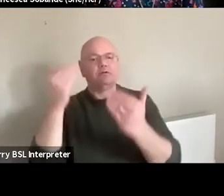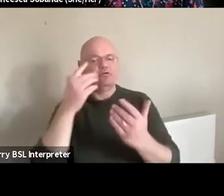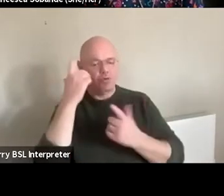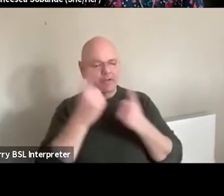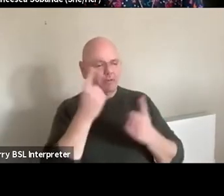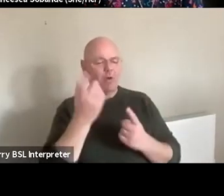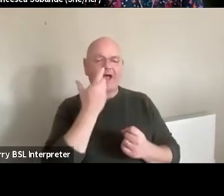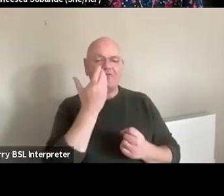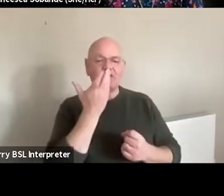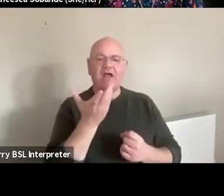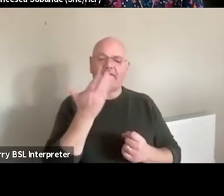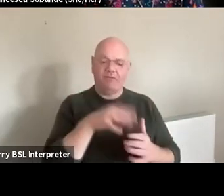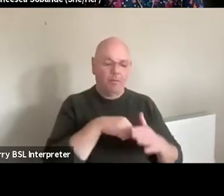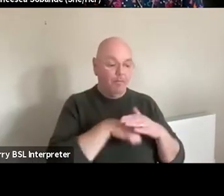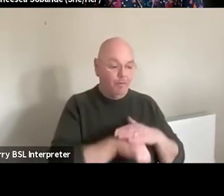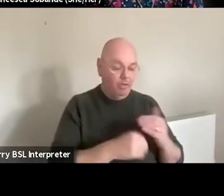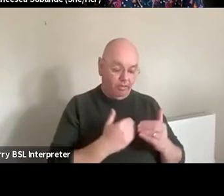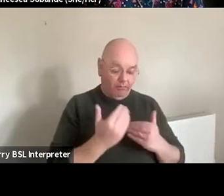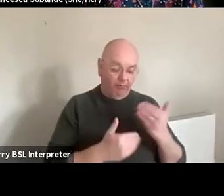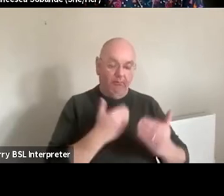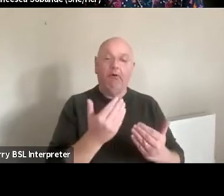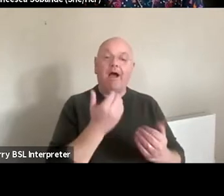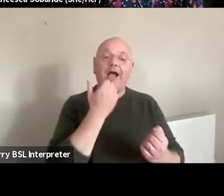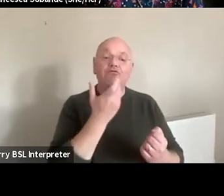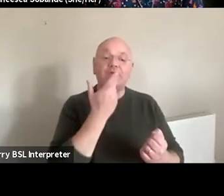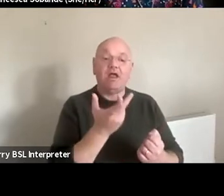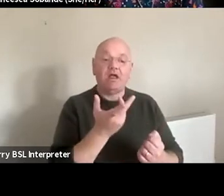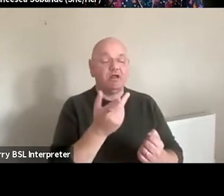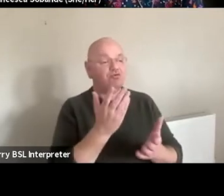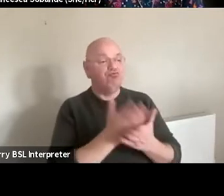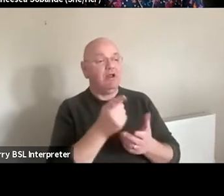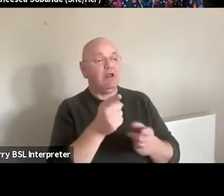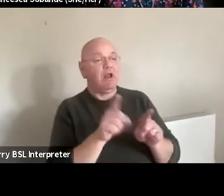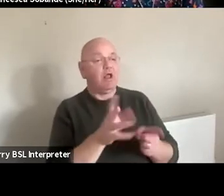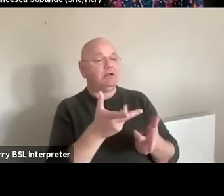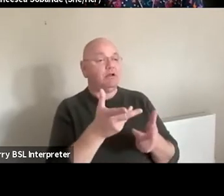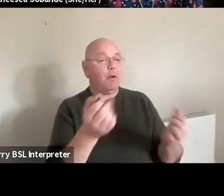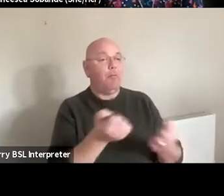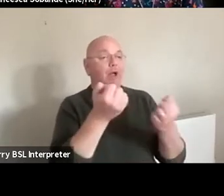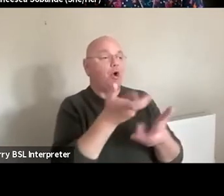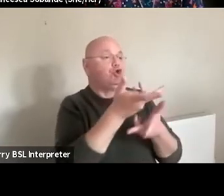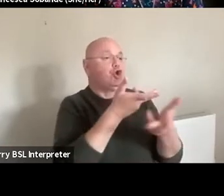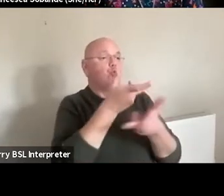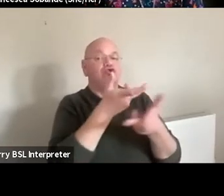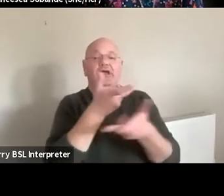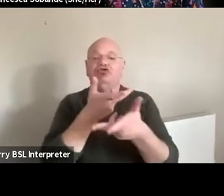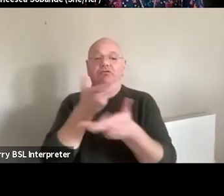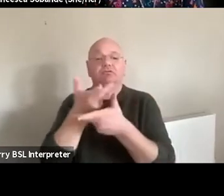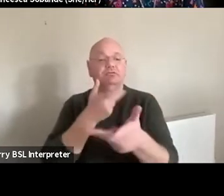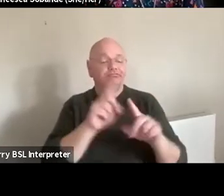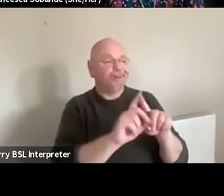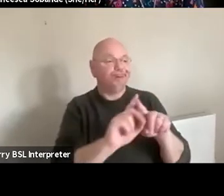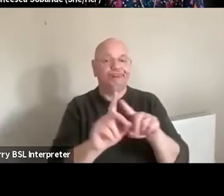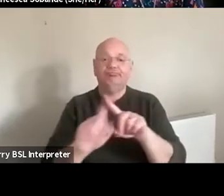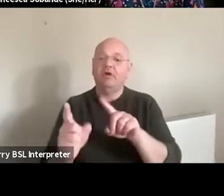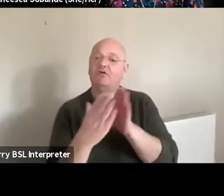born is essentially a sort of negotiation with the various types of power we have. I think about from primary